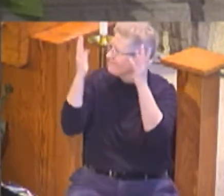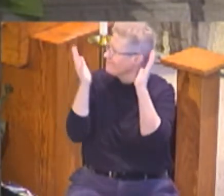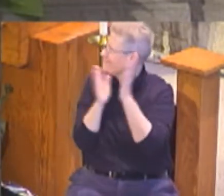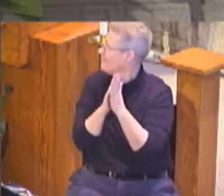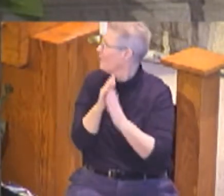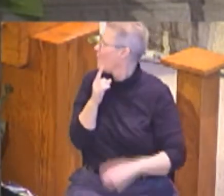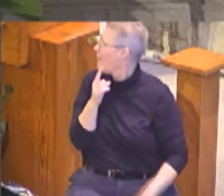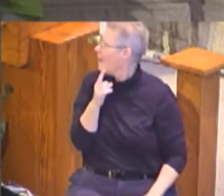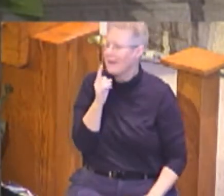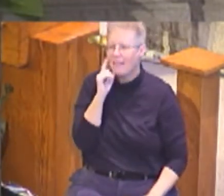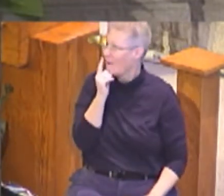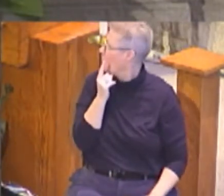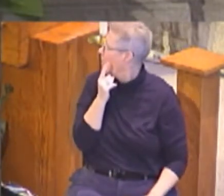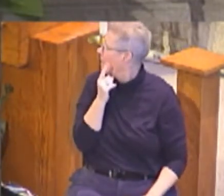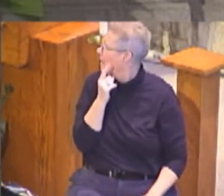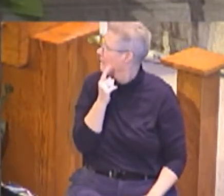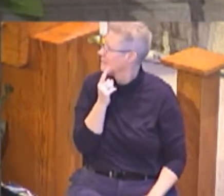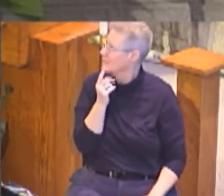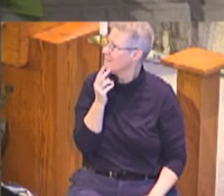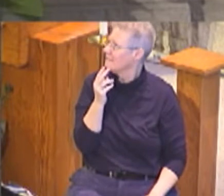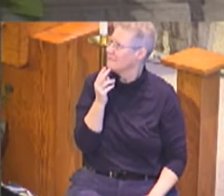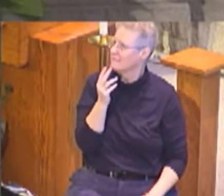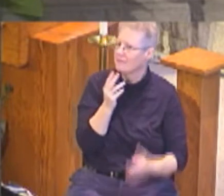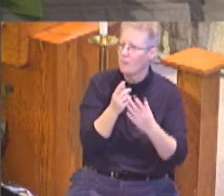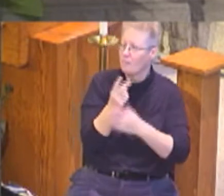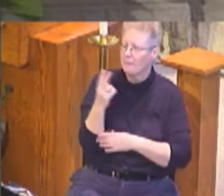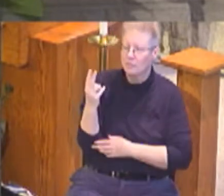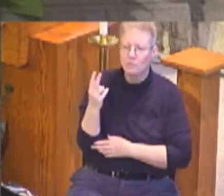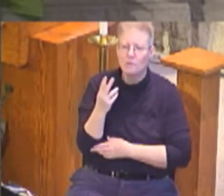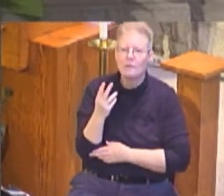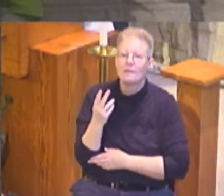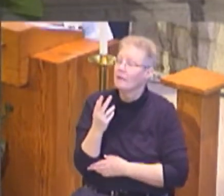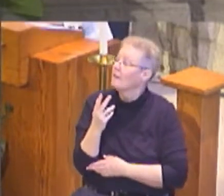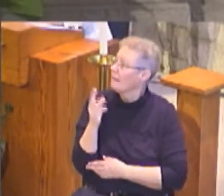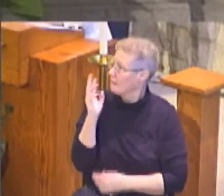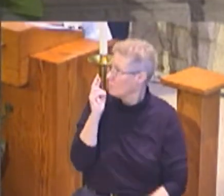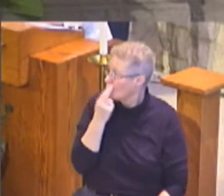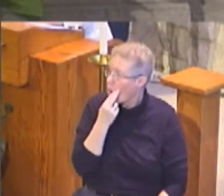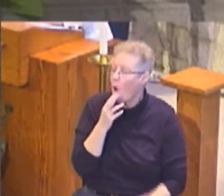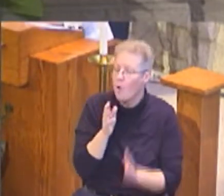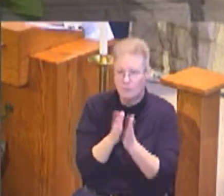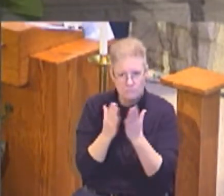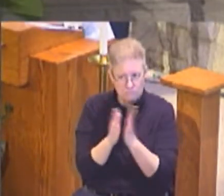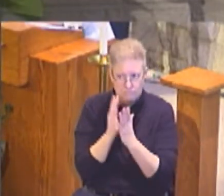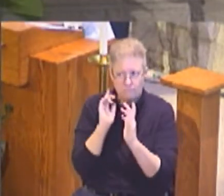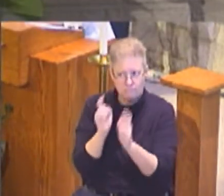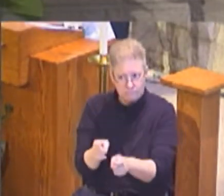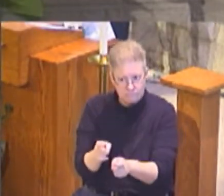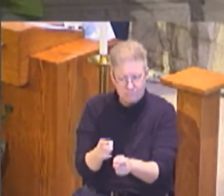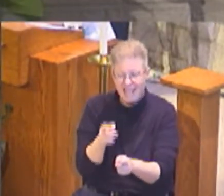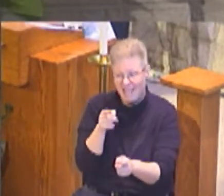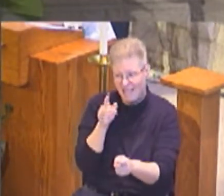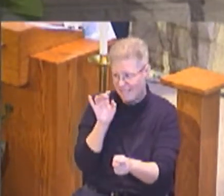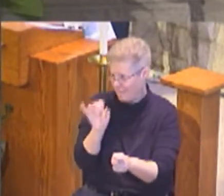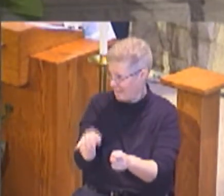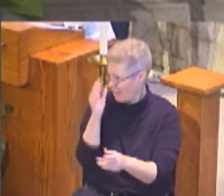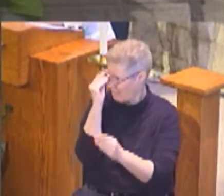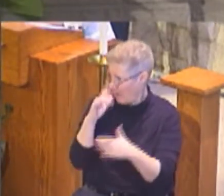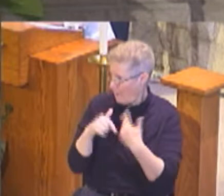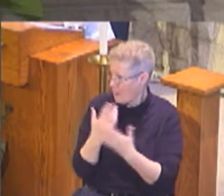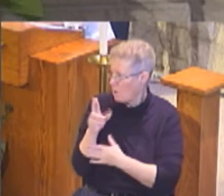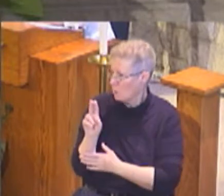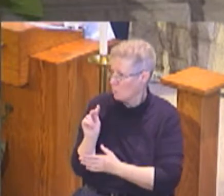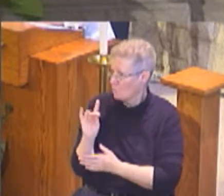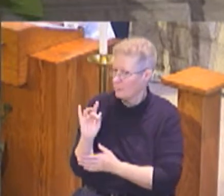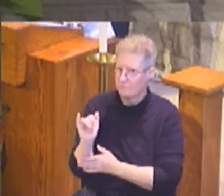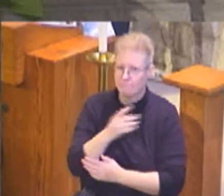The pamphlet that they're giving, the ushers are giving you, that is information about Unity Minneapolis, and the rose you